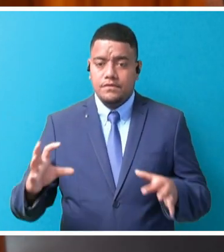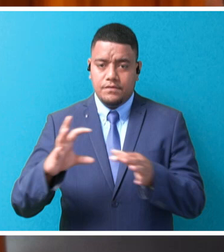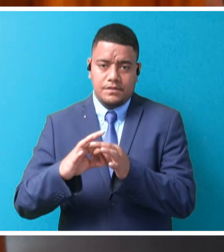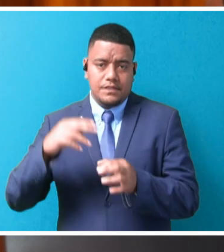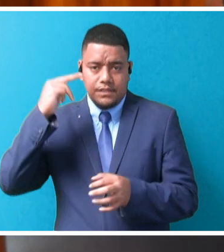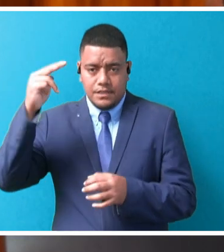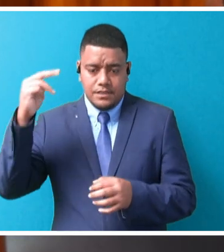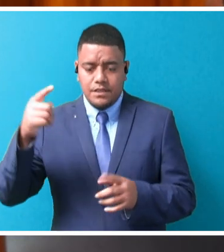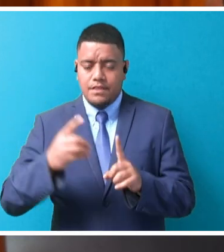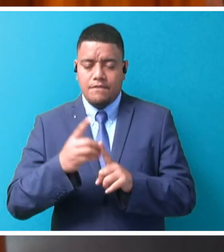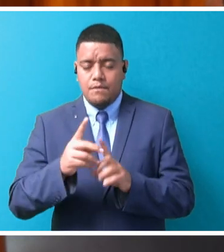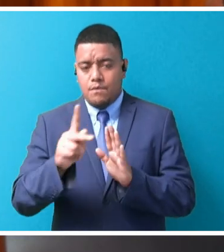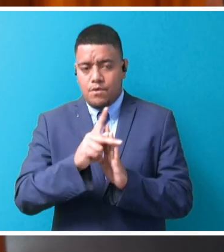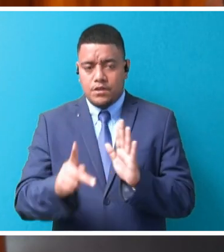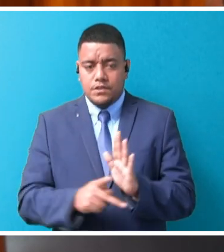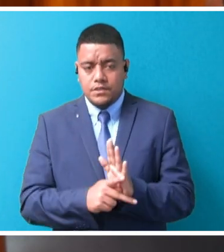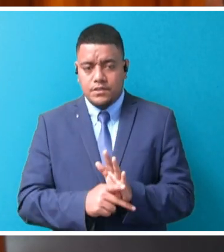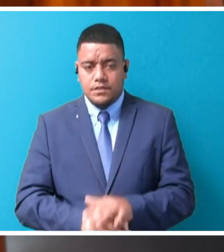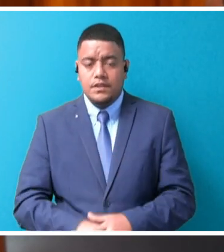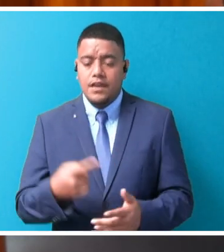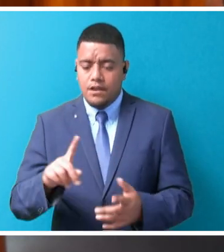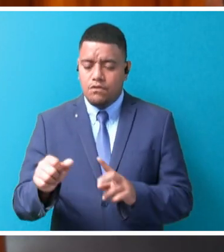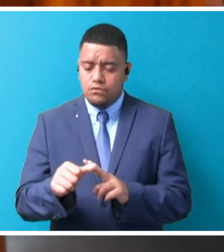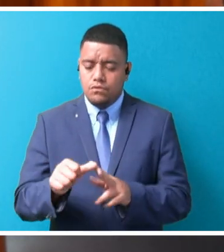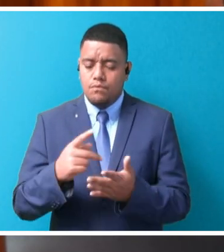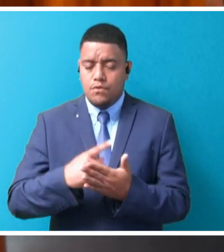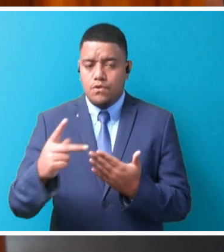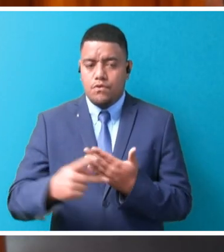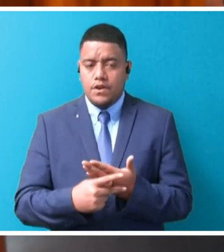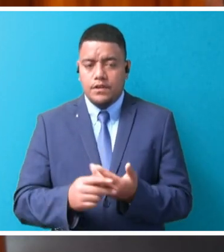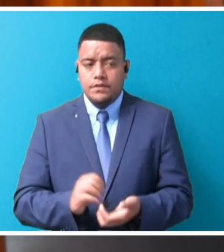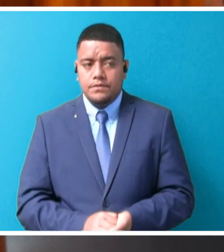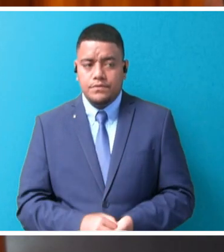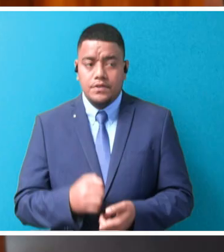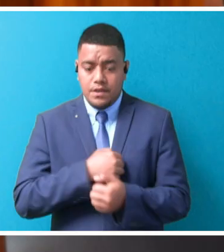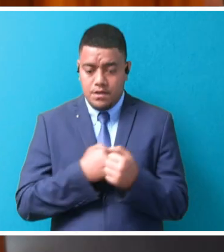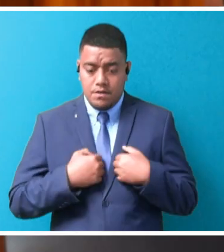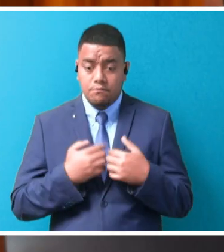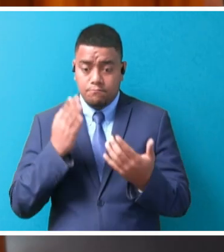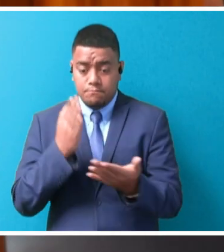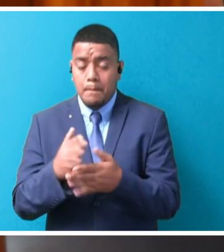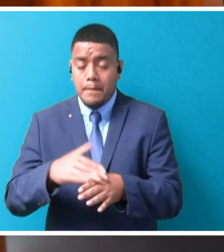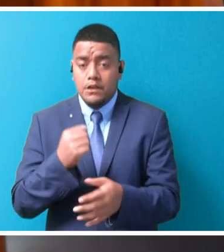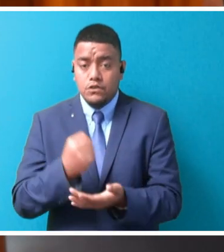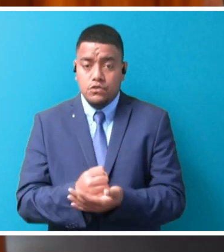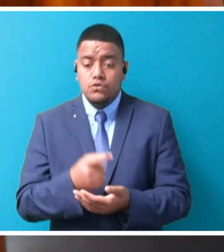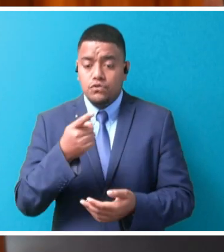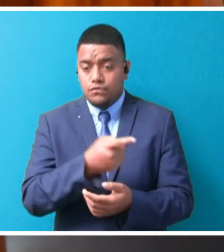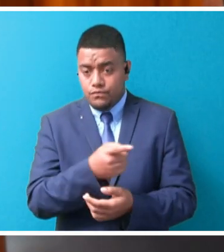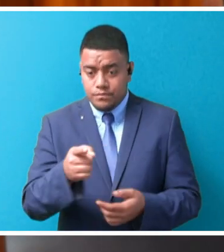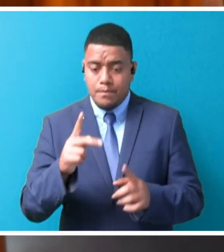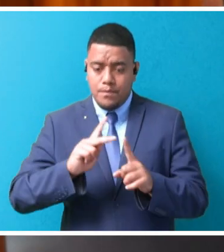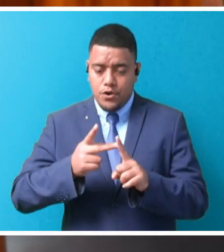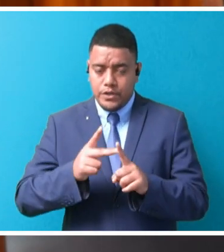National Rural Development Policy and related programs. Mr. Speaker, sir, our approach ensures that rural and maritime priorities